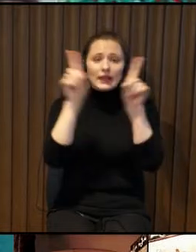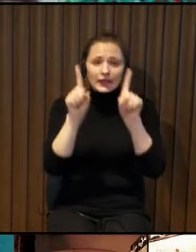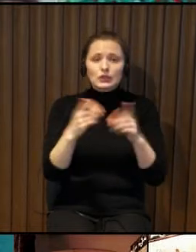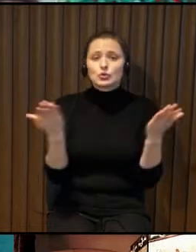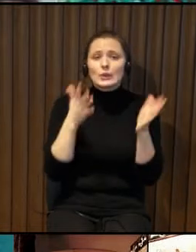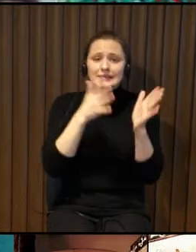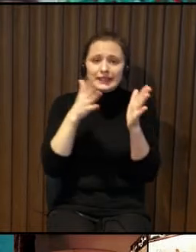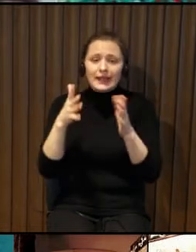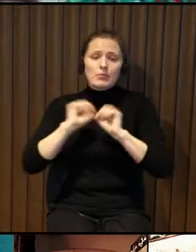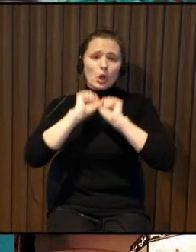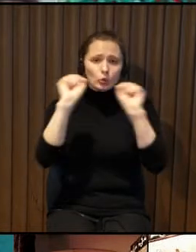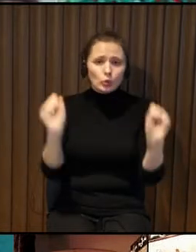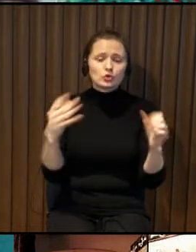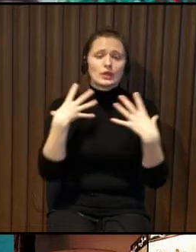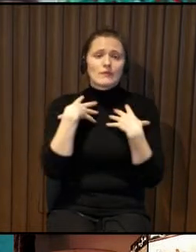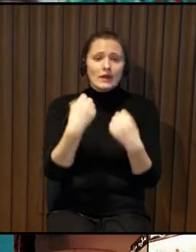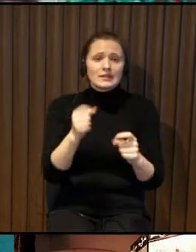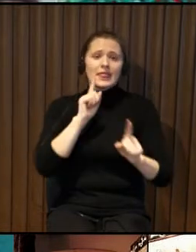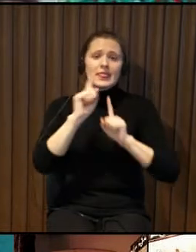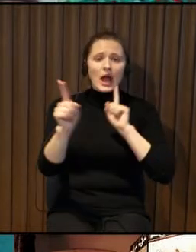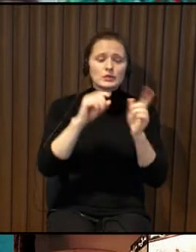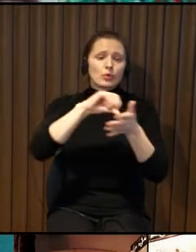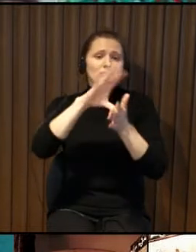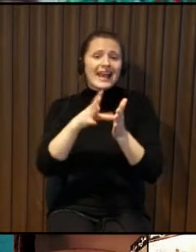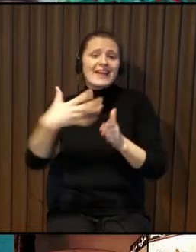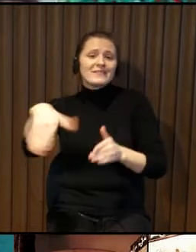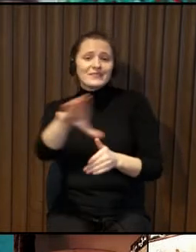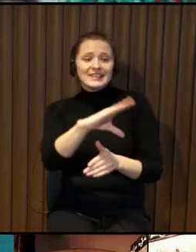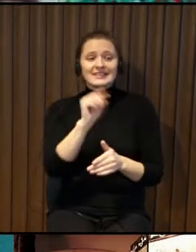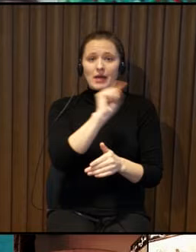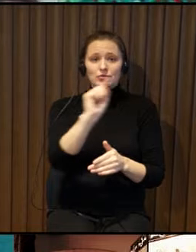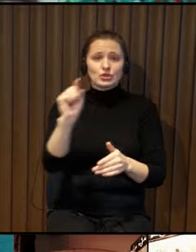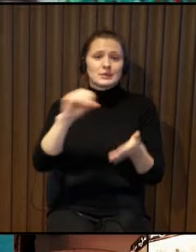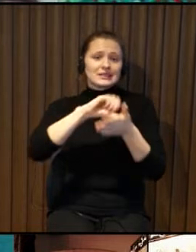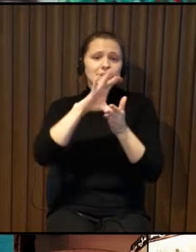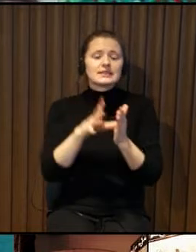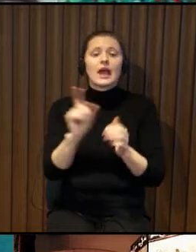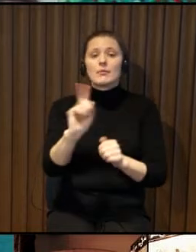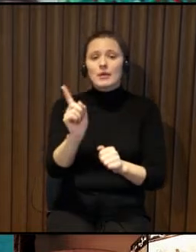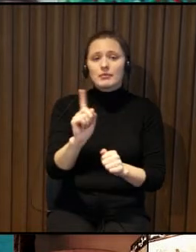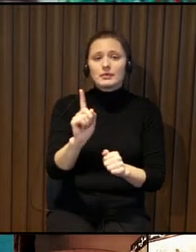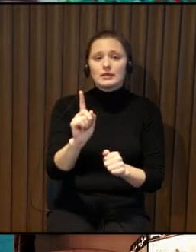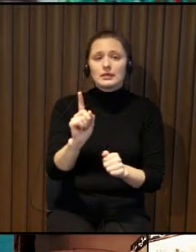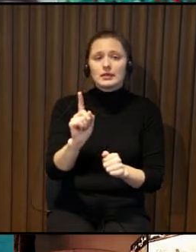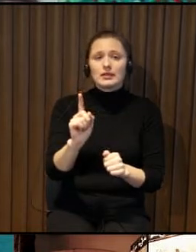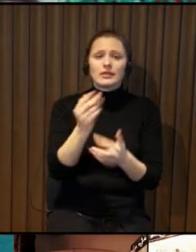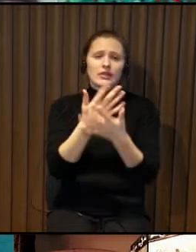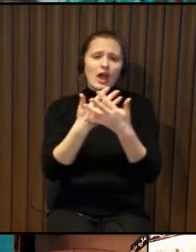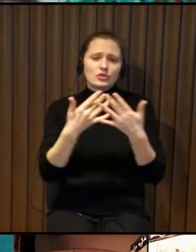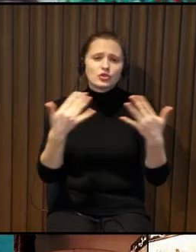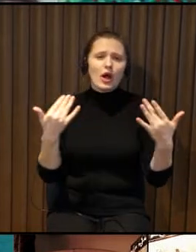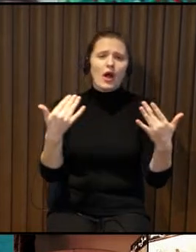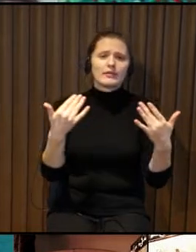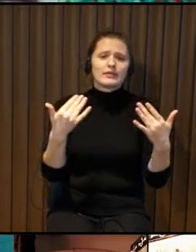these systems have feedback loops. The growth of disruptive changes is viral, not linear, or amenable